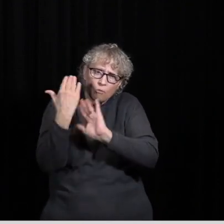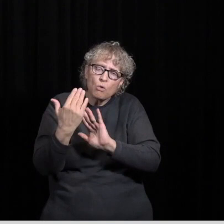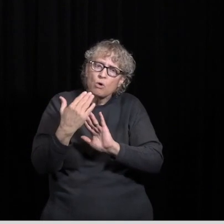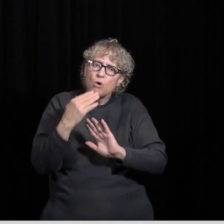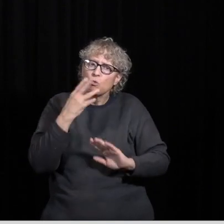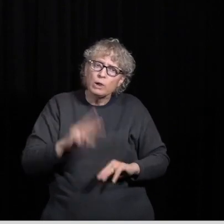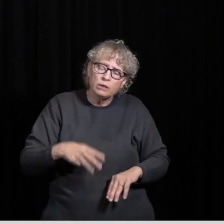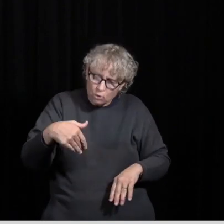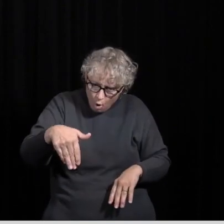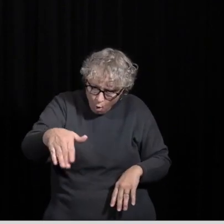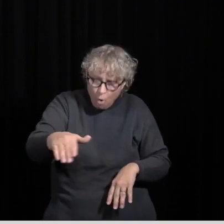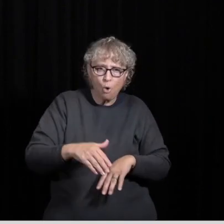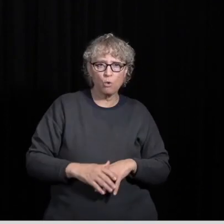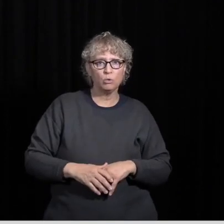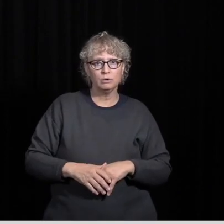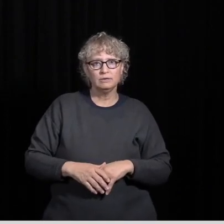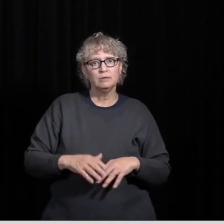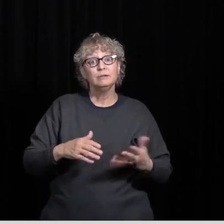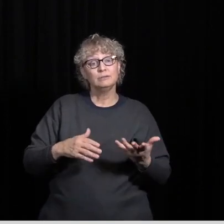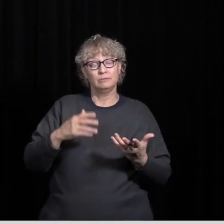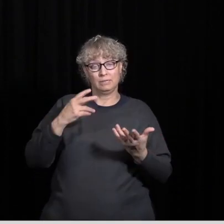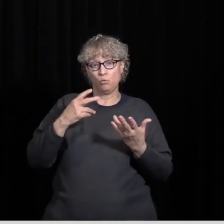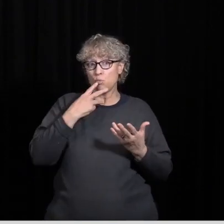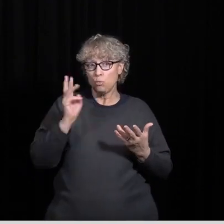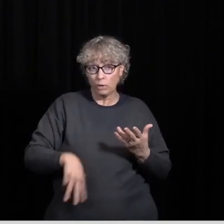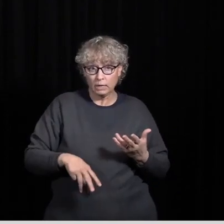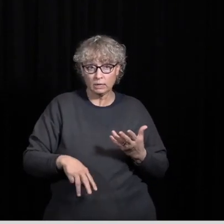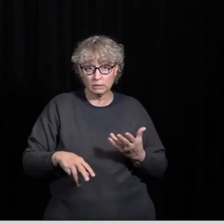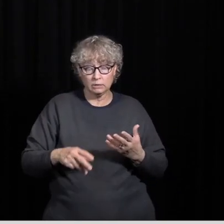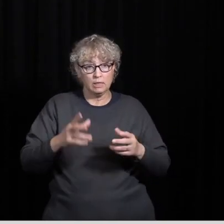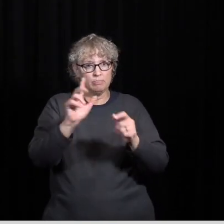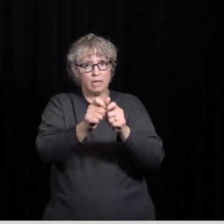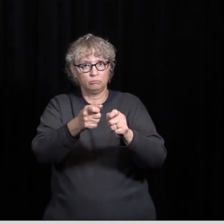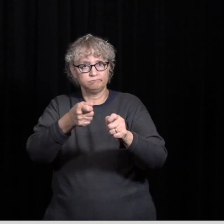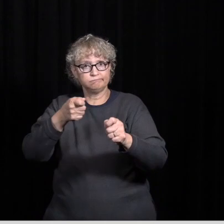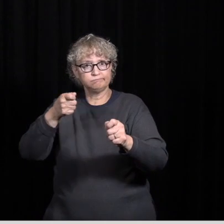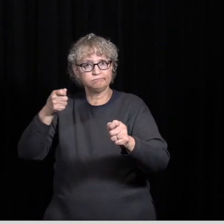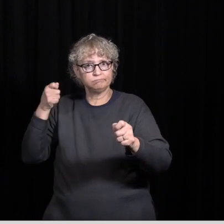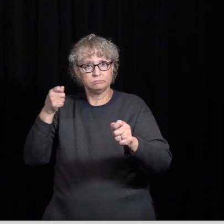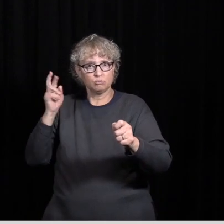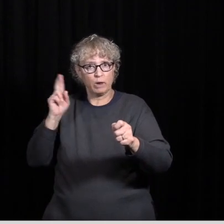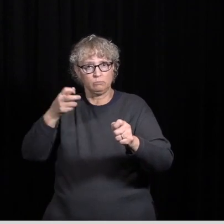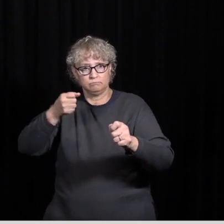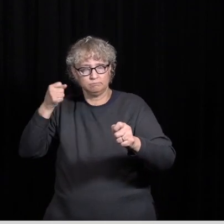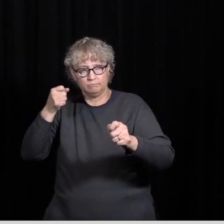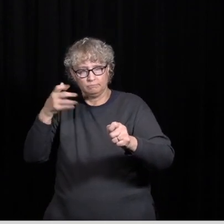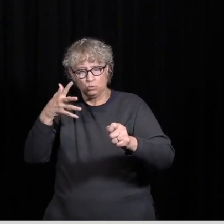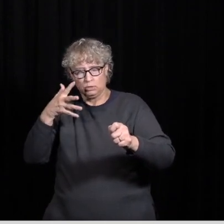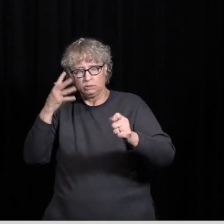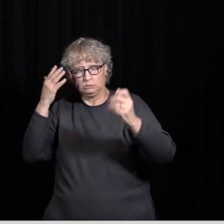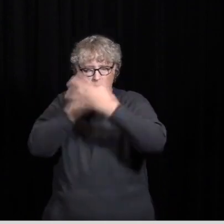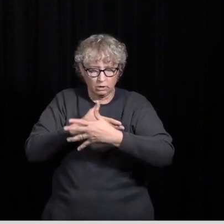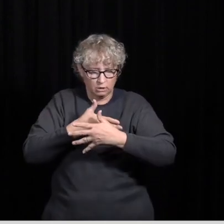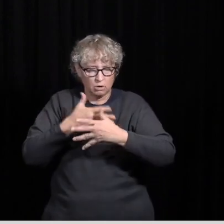go. Just go. Don't do that. For behold, the wicked bend the bow. They fitted their arrow to the string to shoot in the dark at